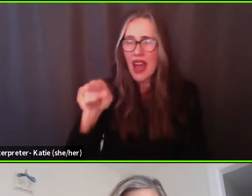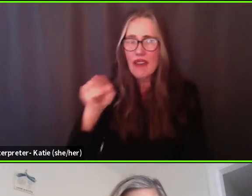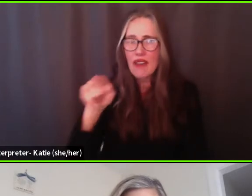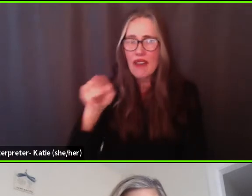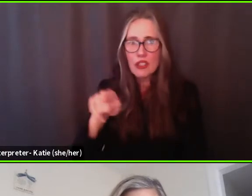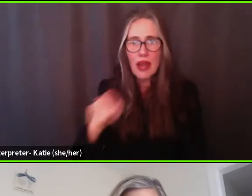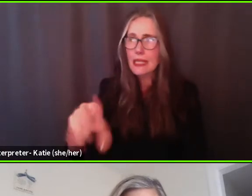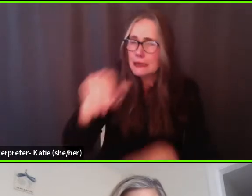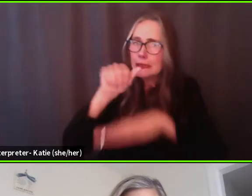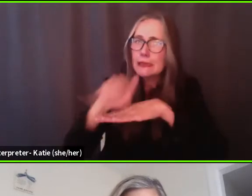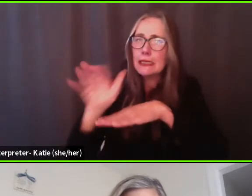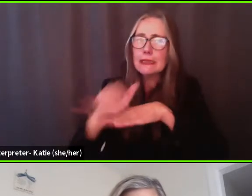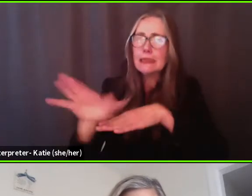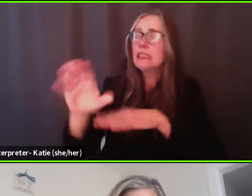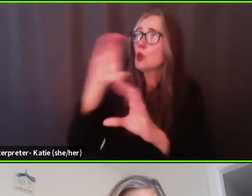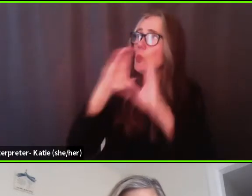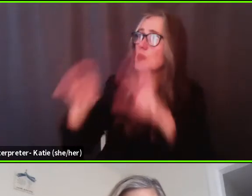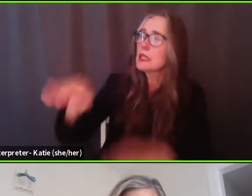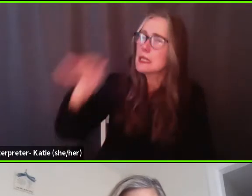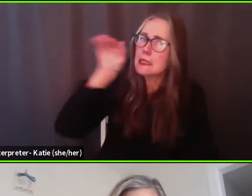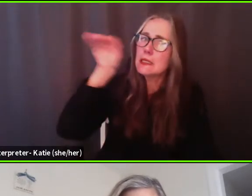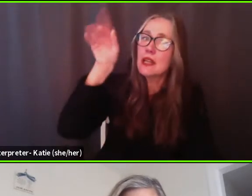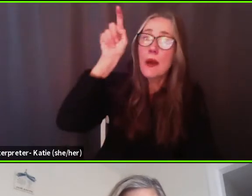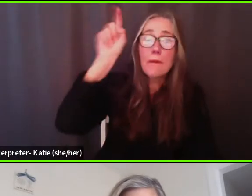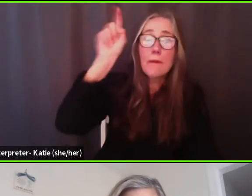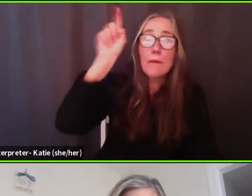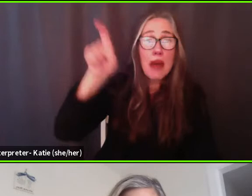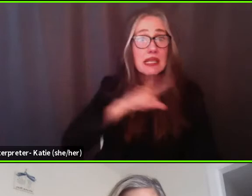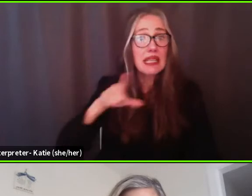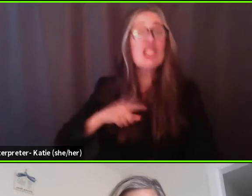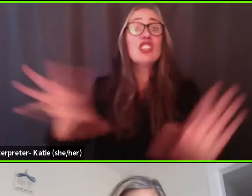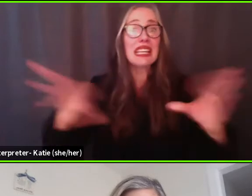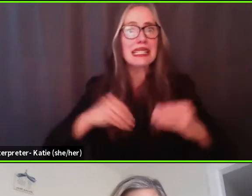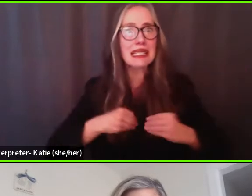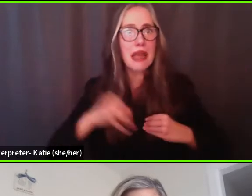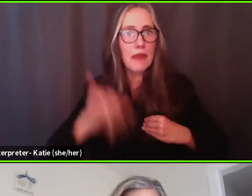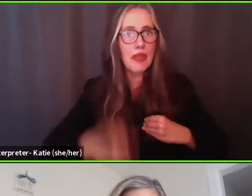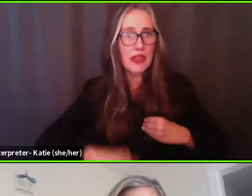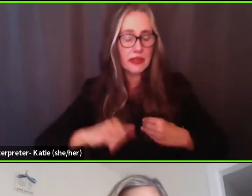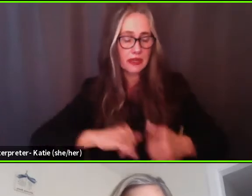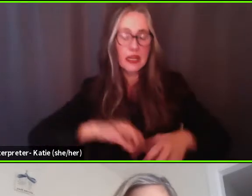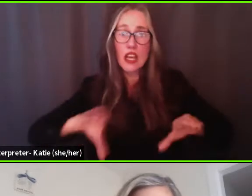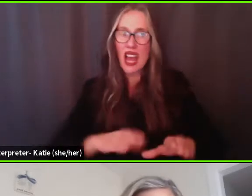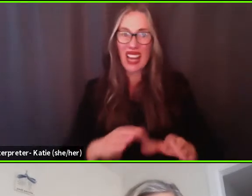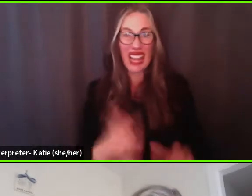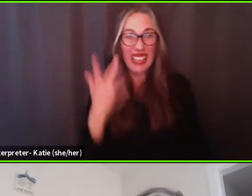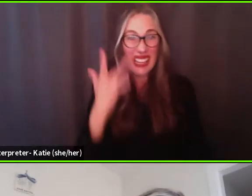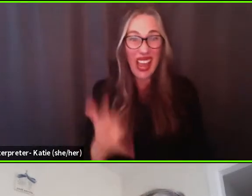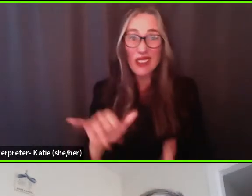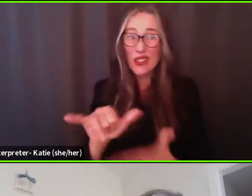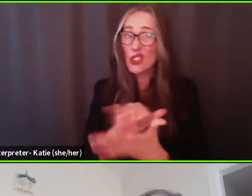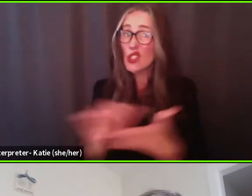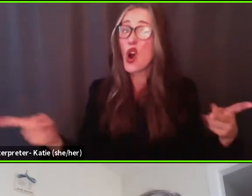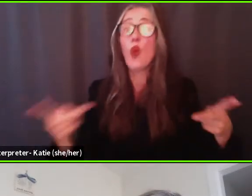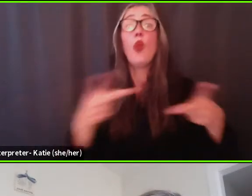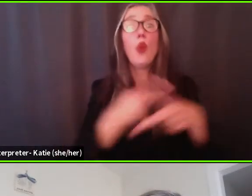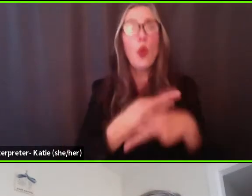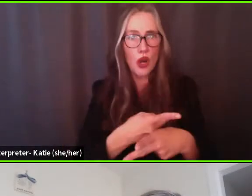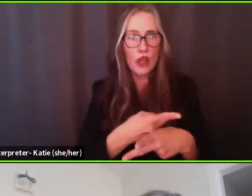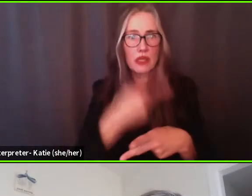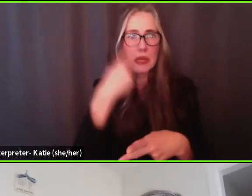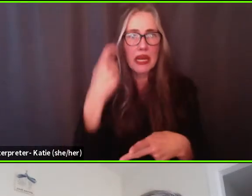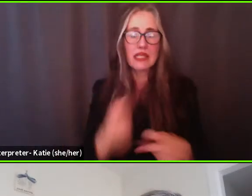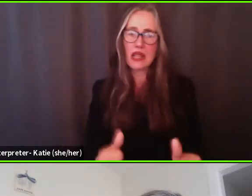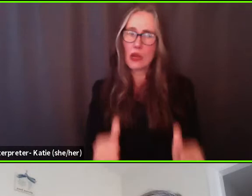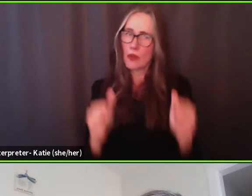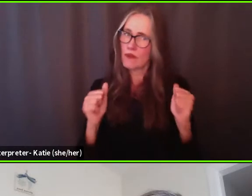legislators to take this issue on in places like california new york which are the worst large liberal states are the hardest to get anything done with this because